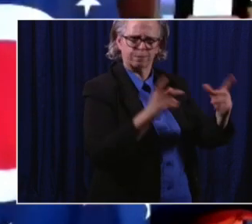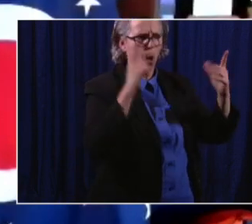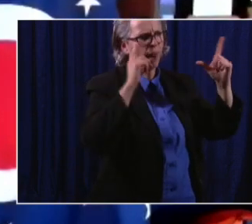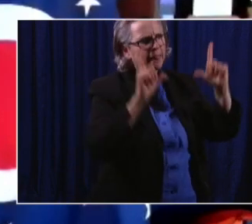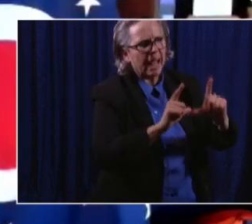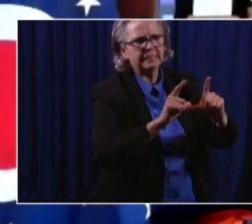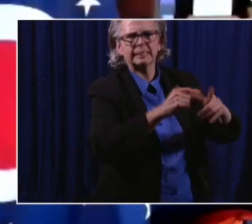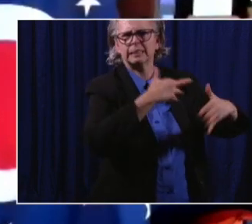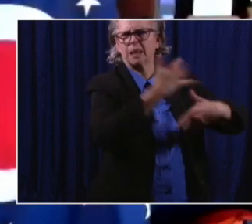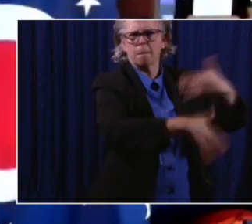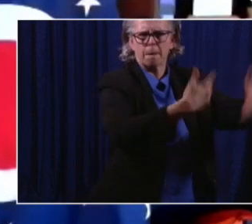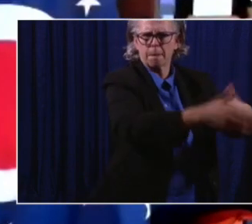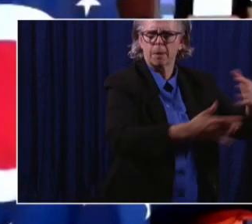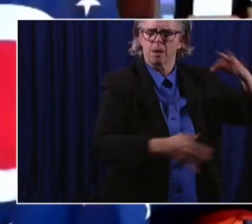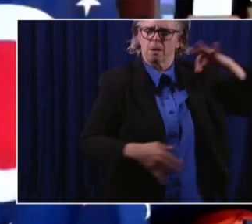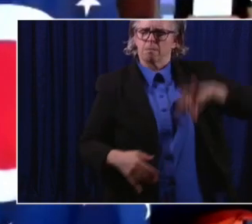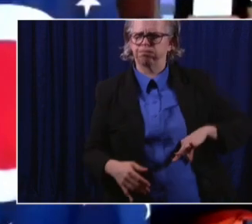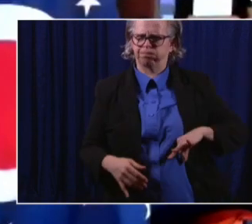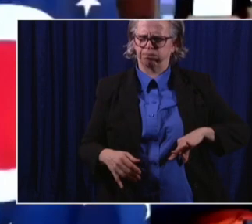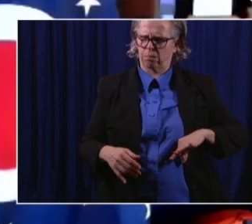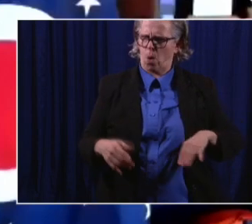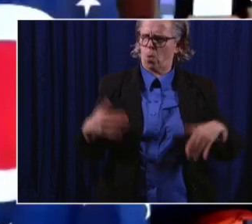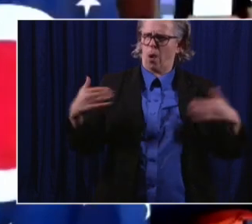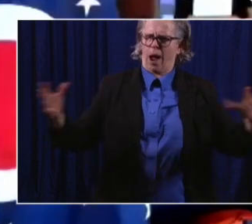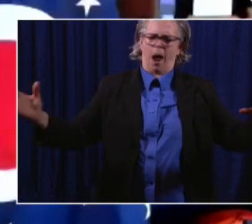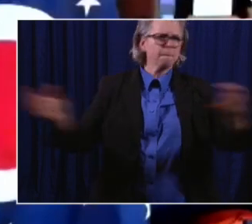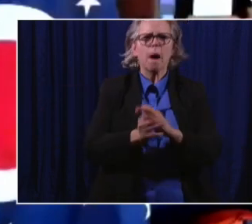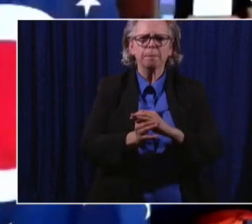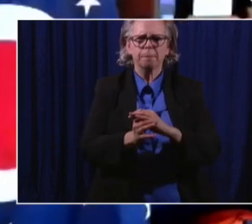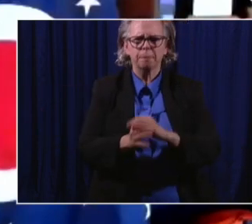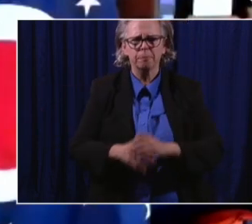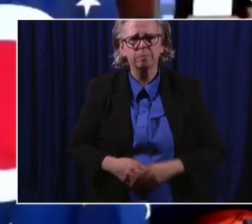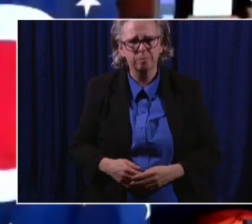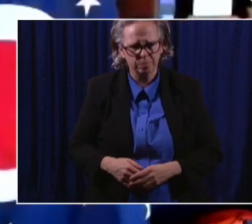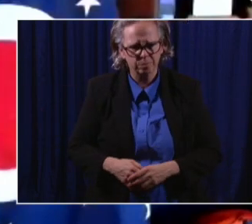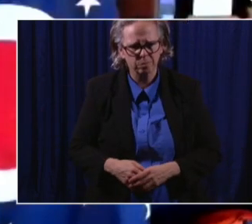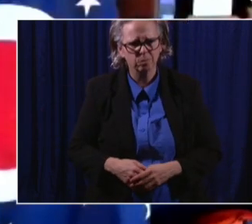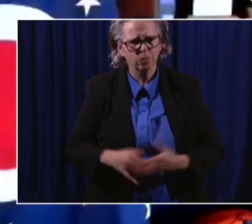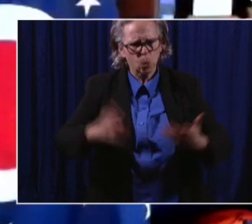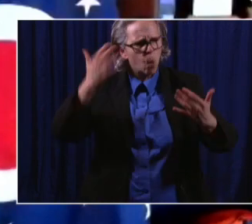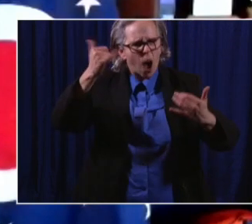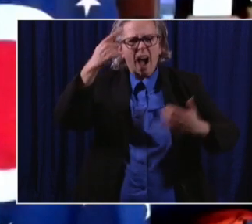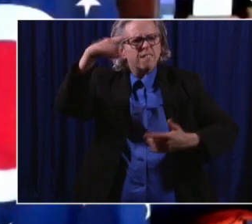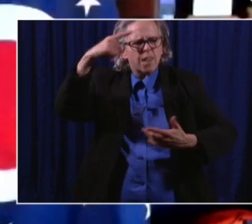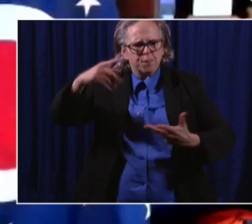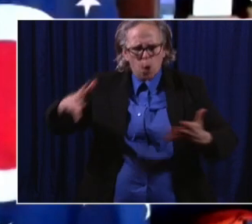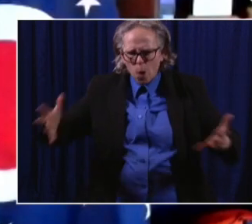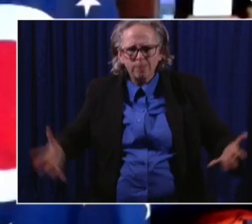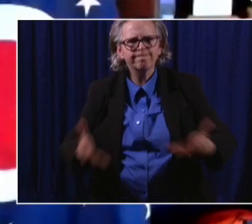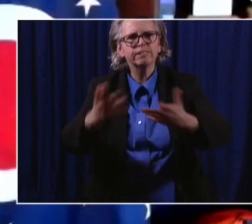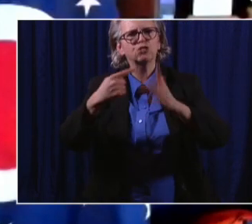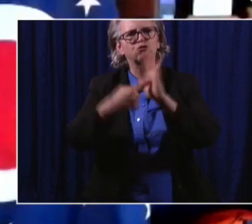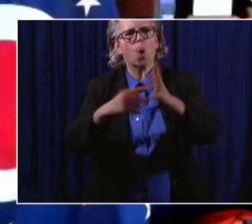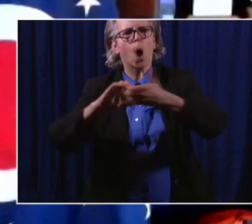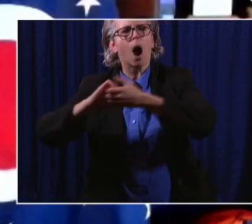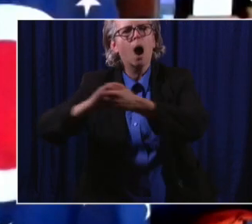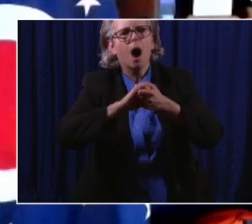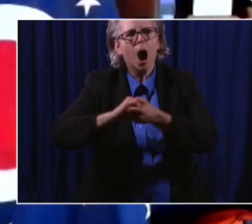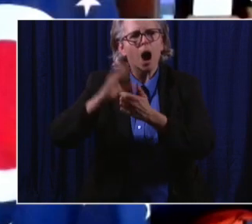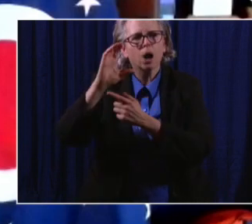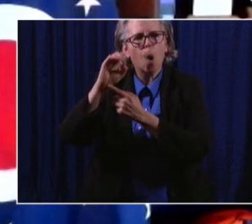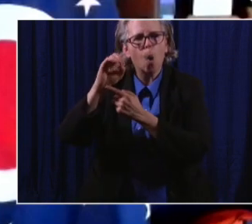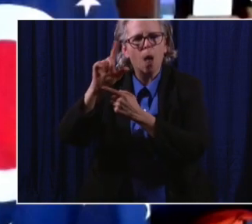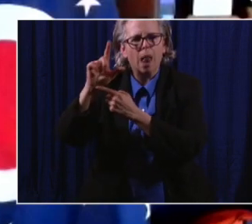royalties. And it's just a new tool that we have to promote collaboration on universities. We're also going to gather, in the